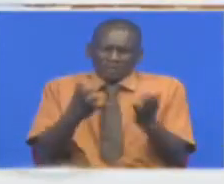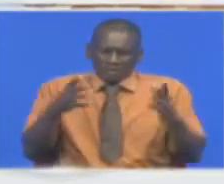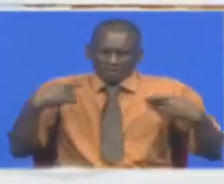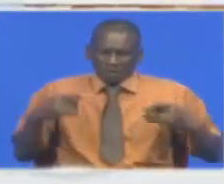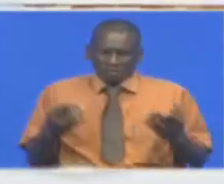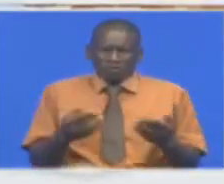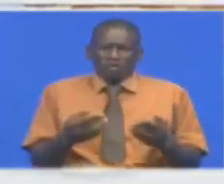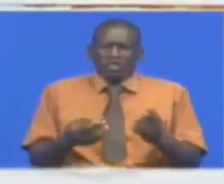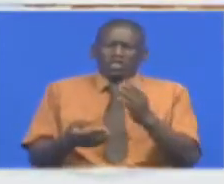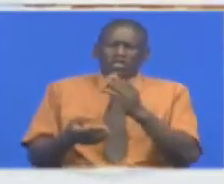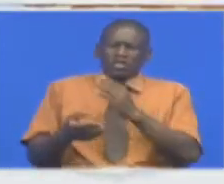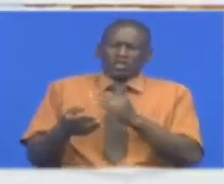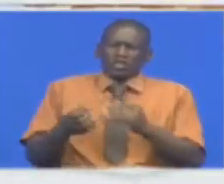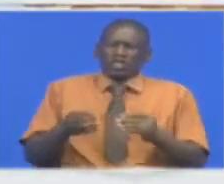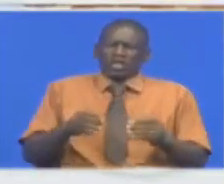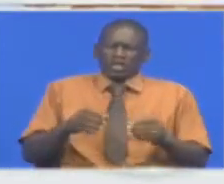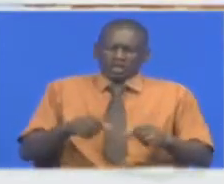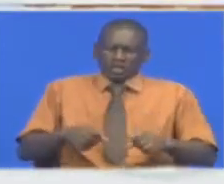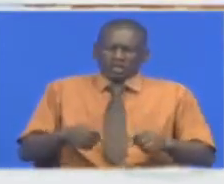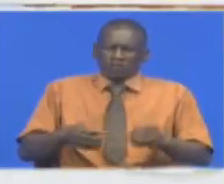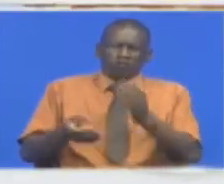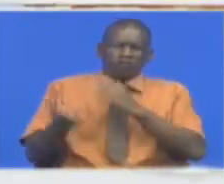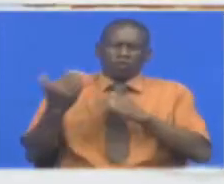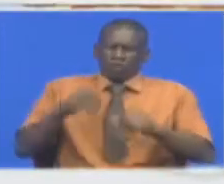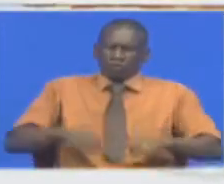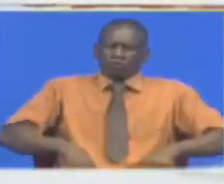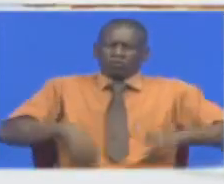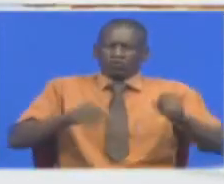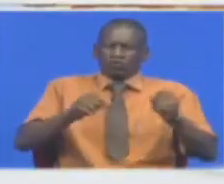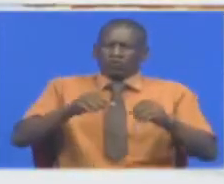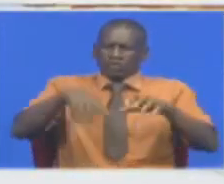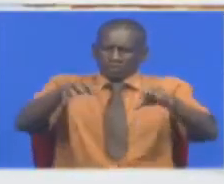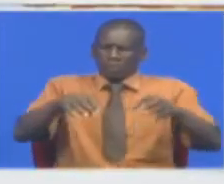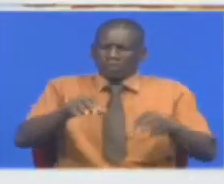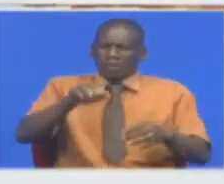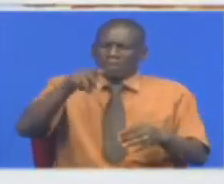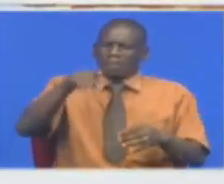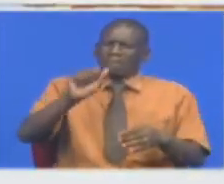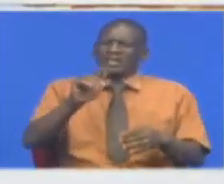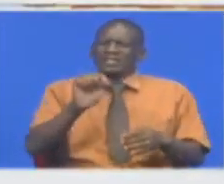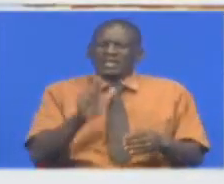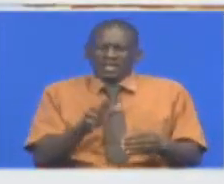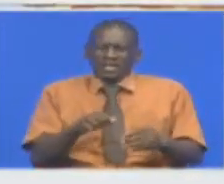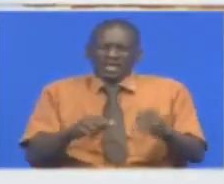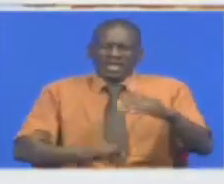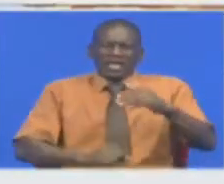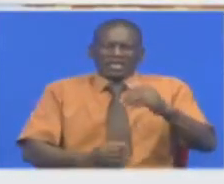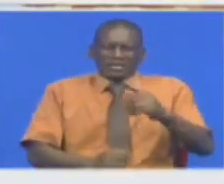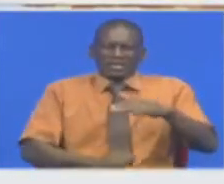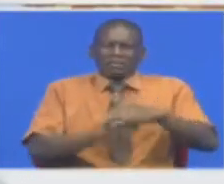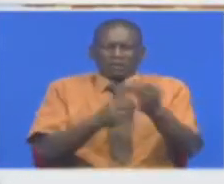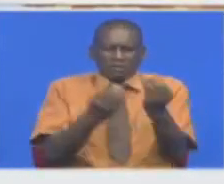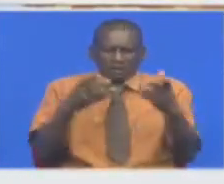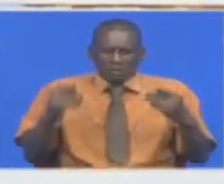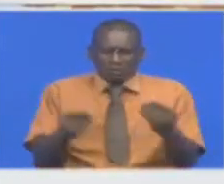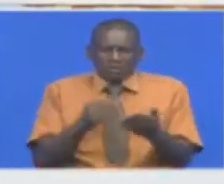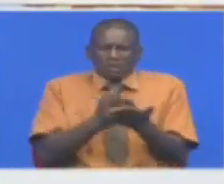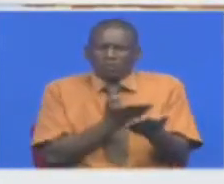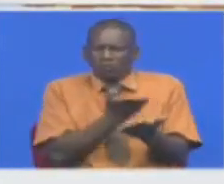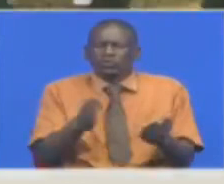late Mansukh Patel's farm also touched the lives of hundreds others, some of whom turned up to condole with the